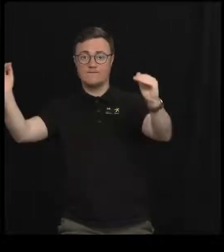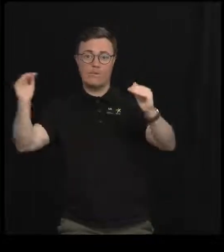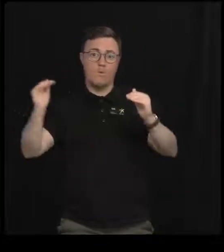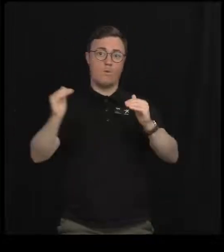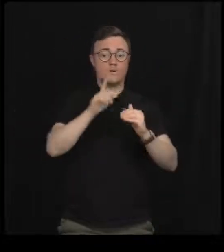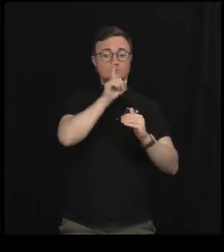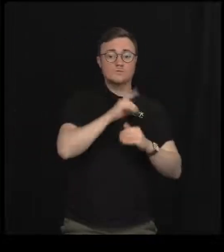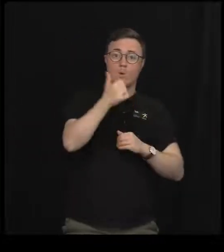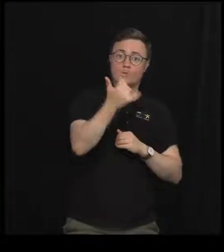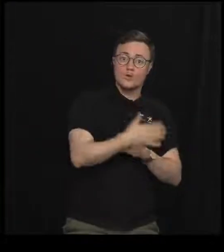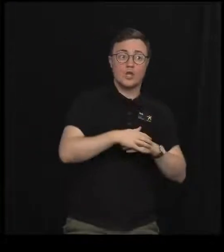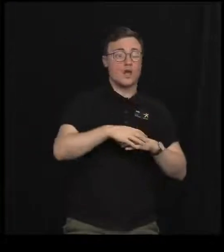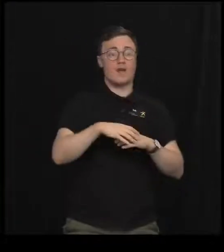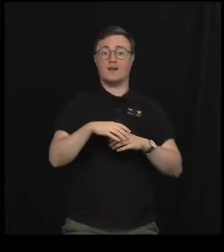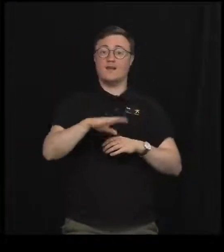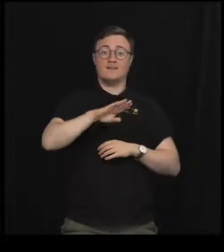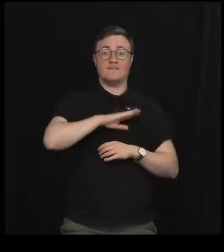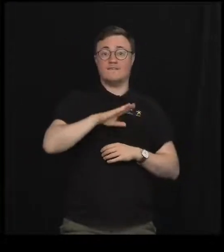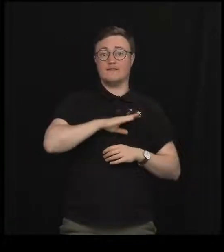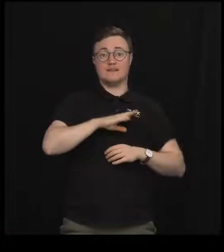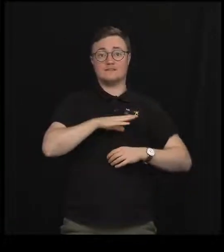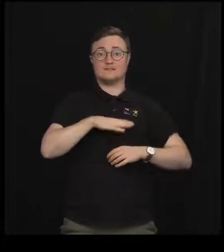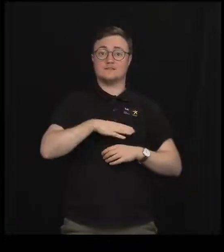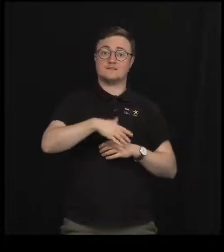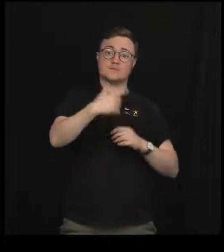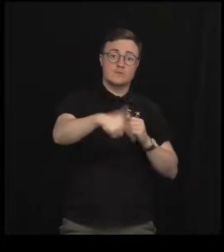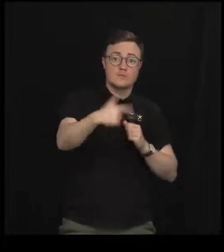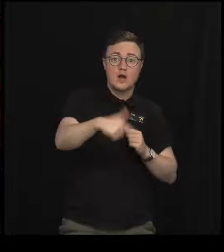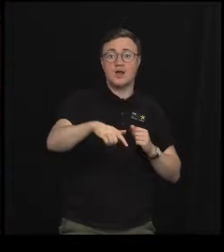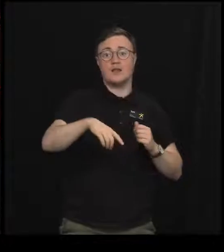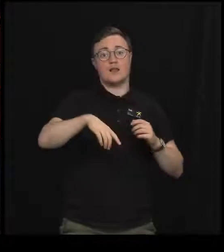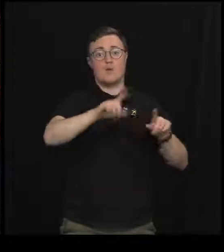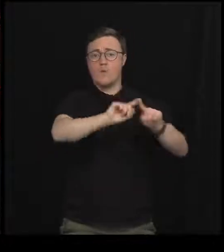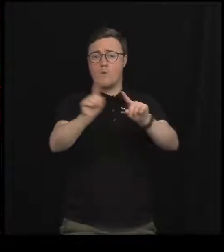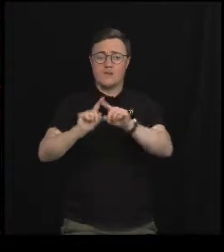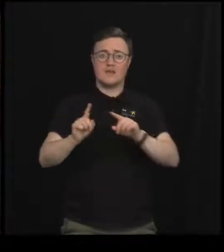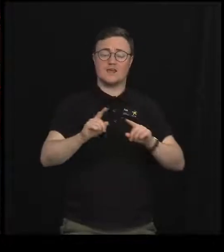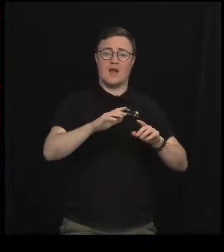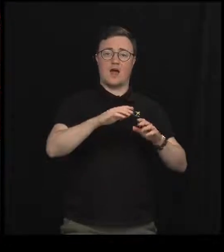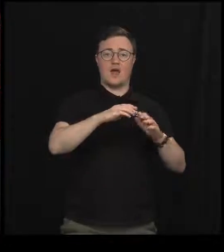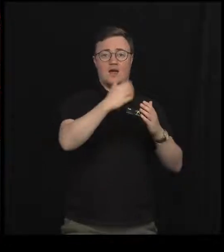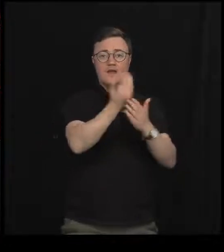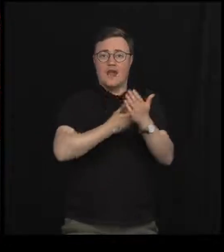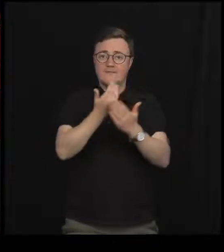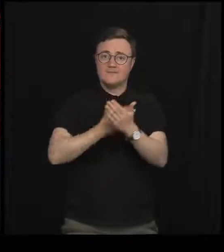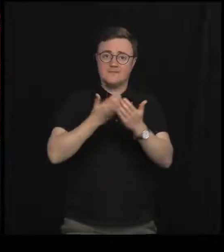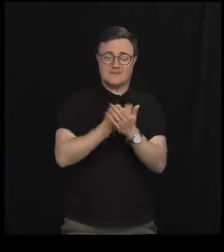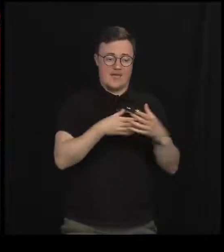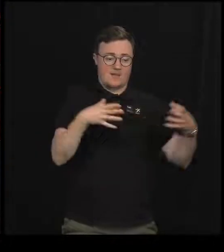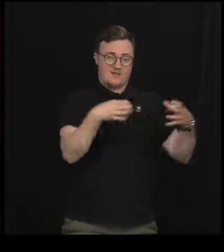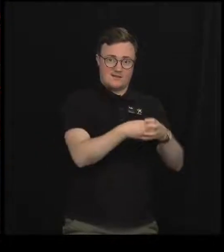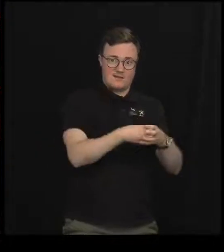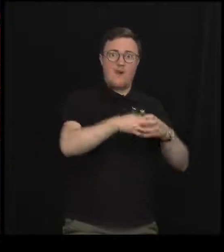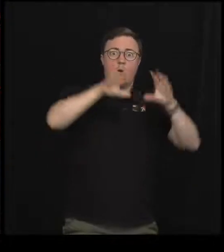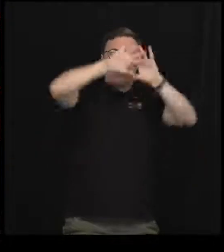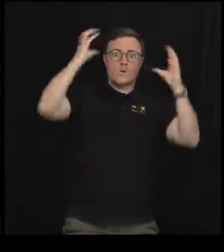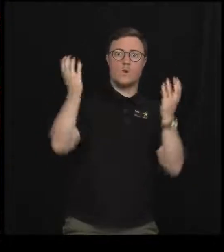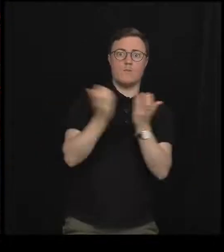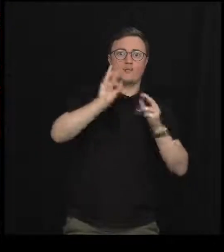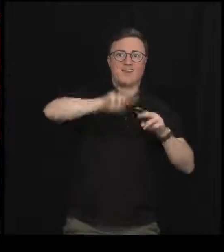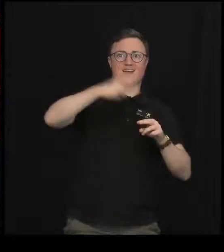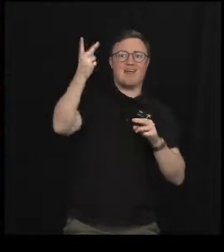as Sudan, Somalia, versus what we do at the global level. Sometimes innovation becomes a bit of a